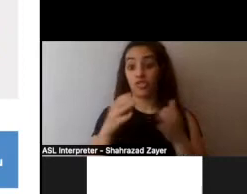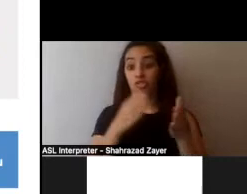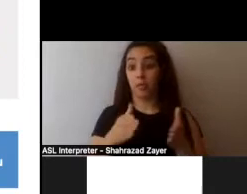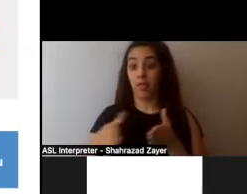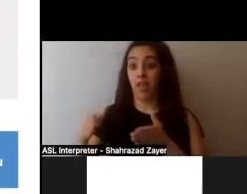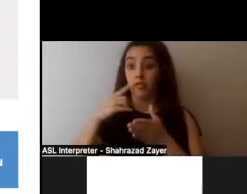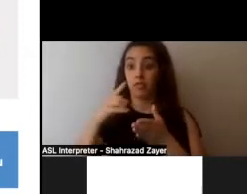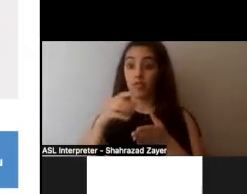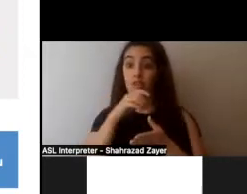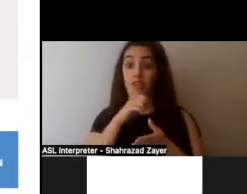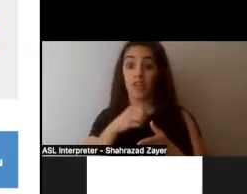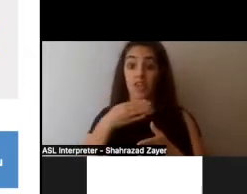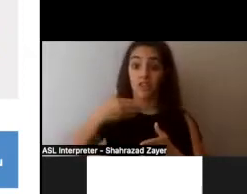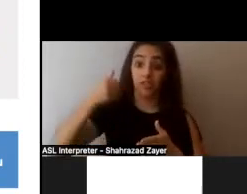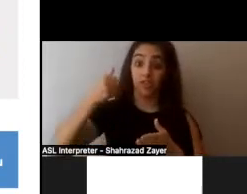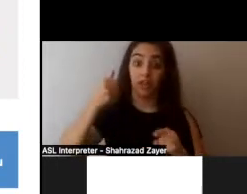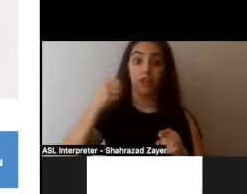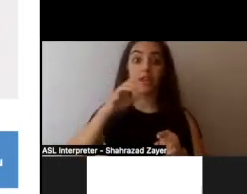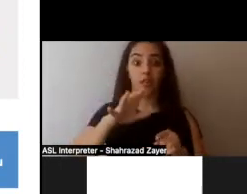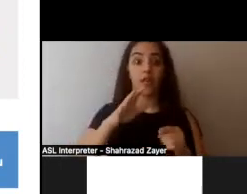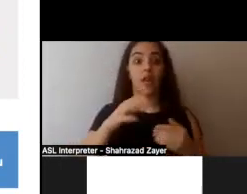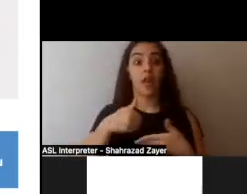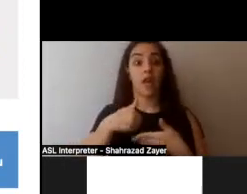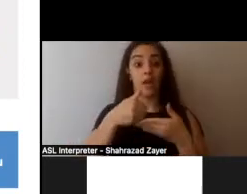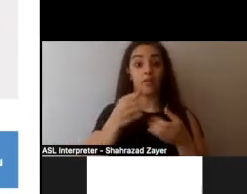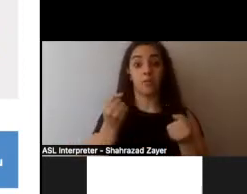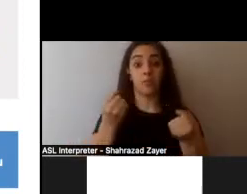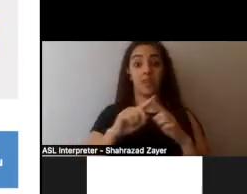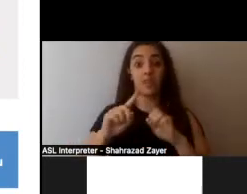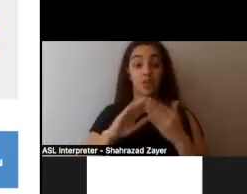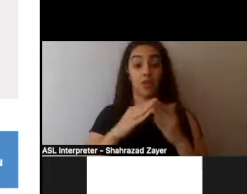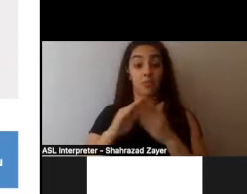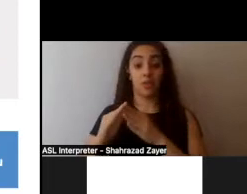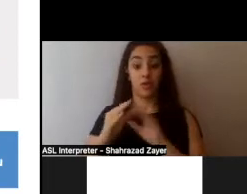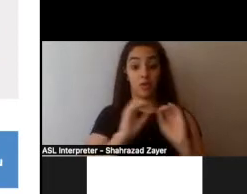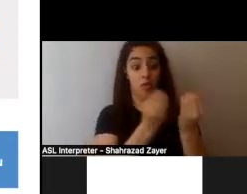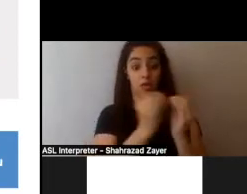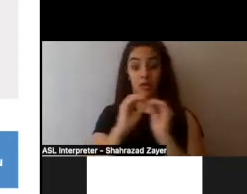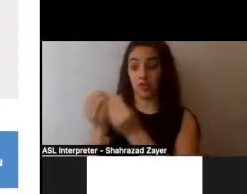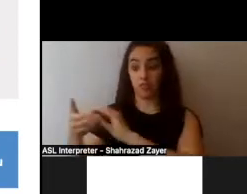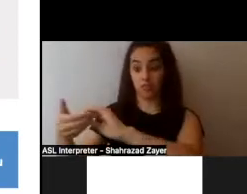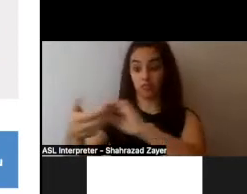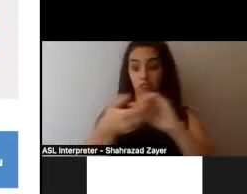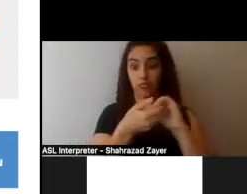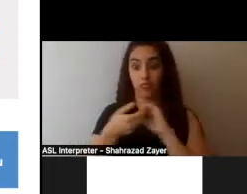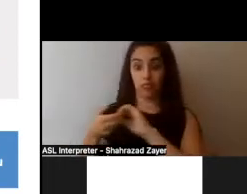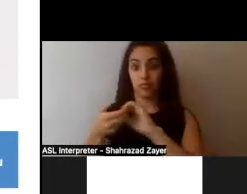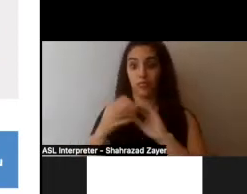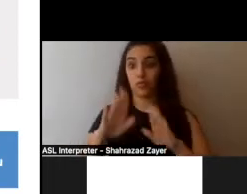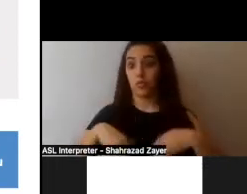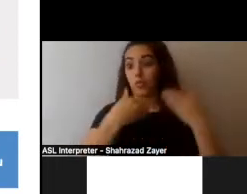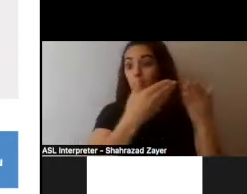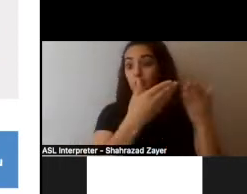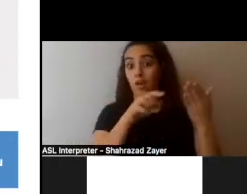a number of community organizations collaborate to provide the OC Heart to Heart